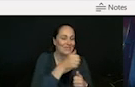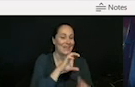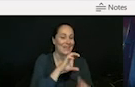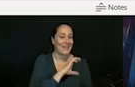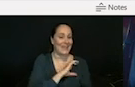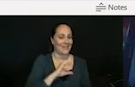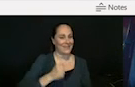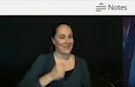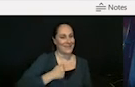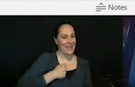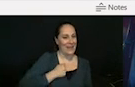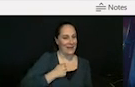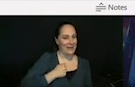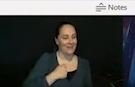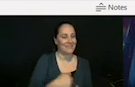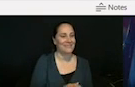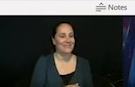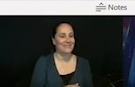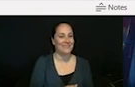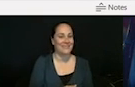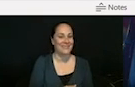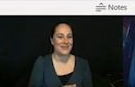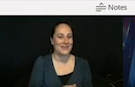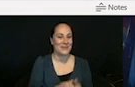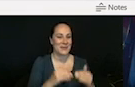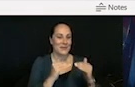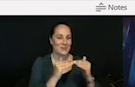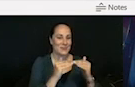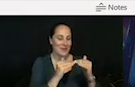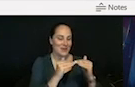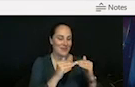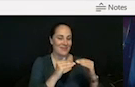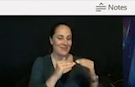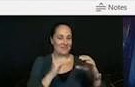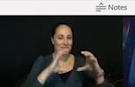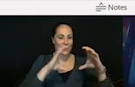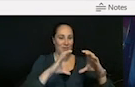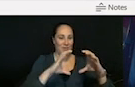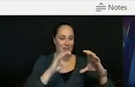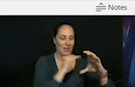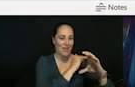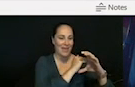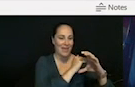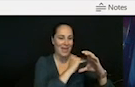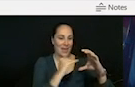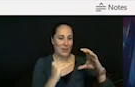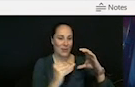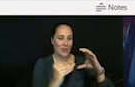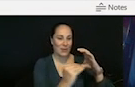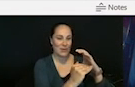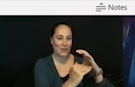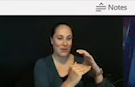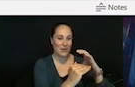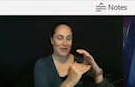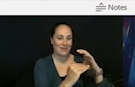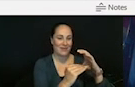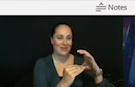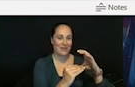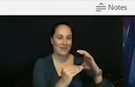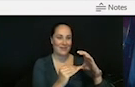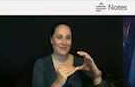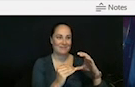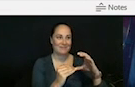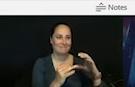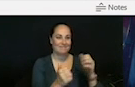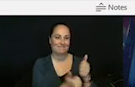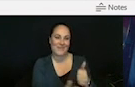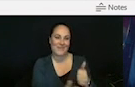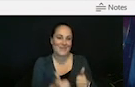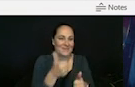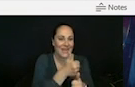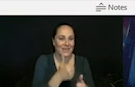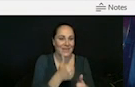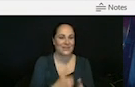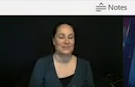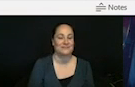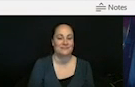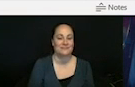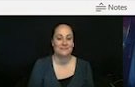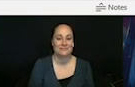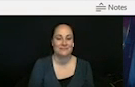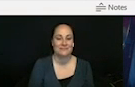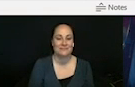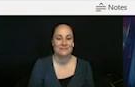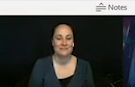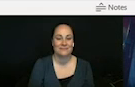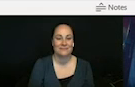Oh, I got it. Okay. Because Canada is too far north to launch. You Gotcha. lose the mechanical advantage of the rotation of the Earth. You need closer to